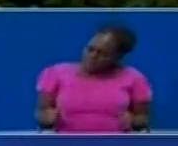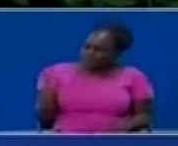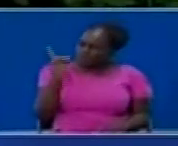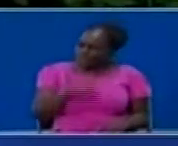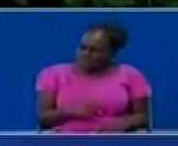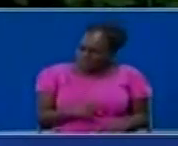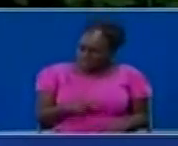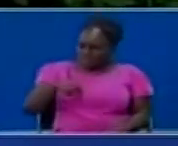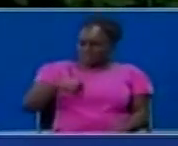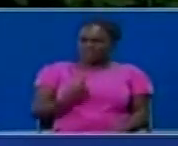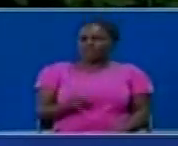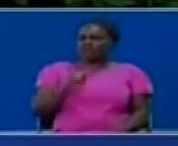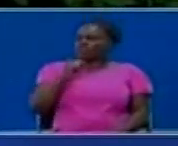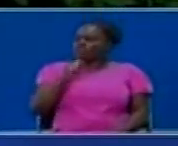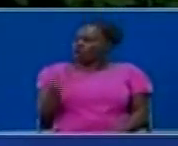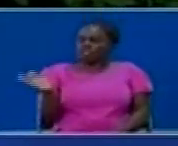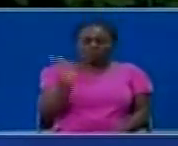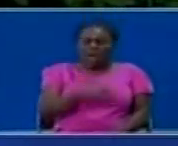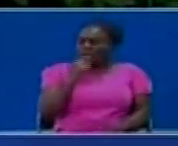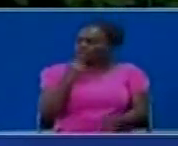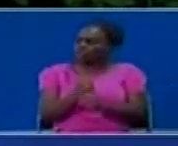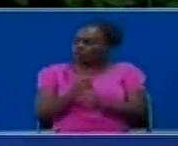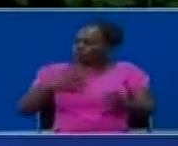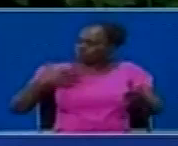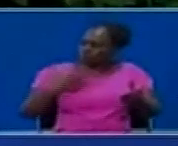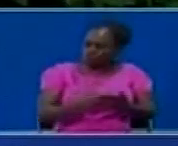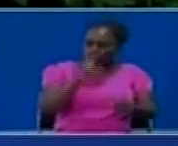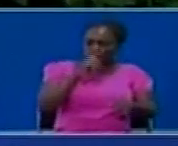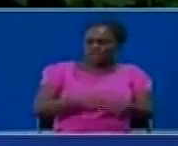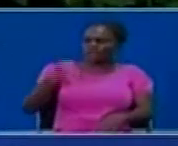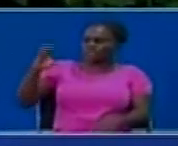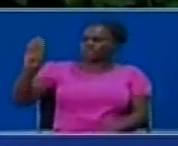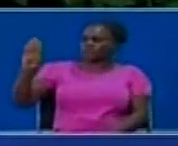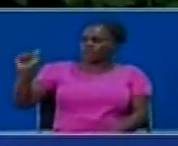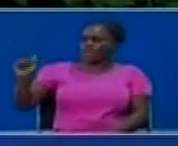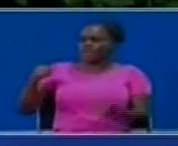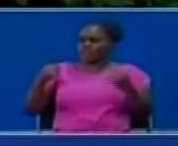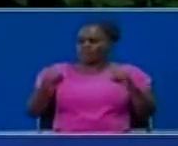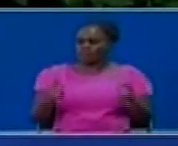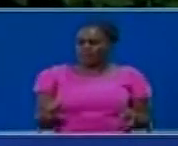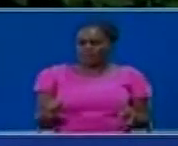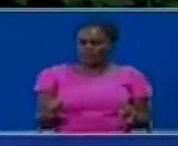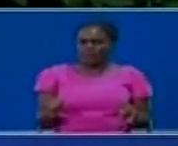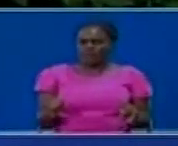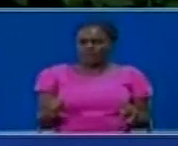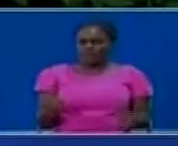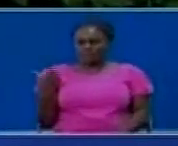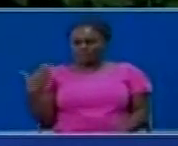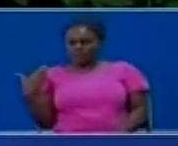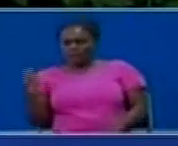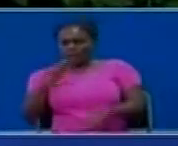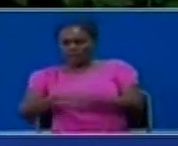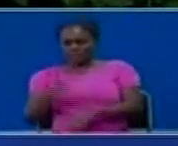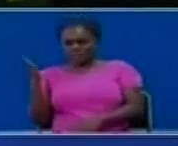process. We are not going back to work until this CBA is implemented. And this is a document which we engaged in the